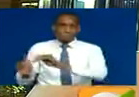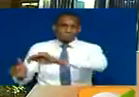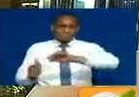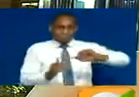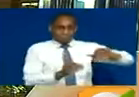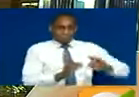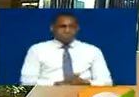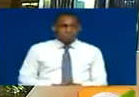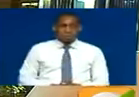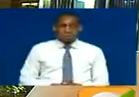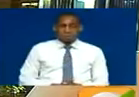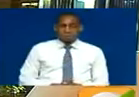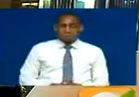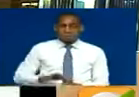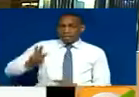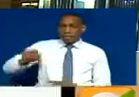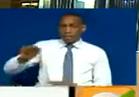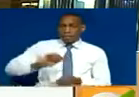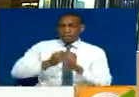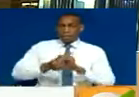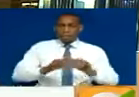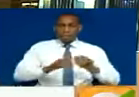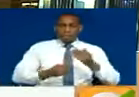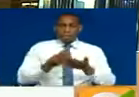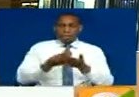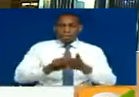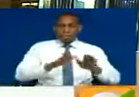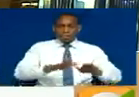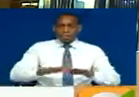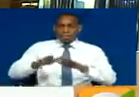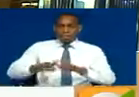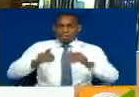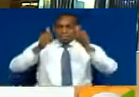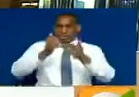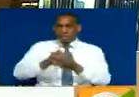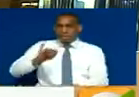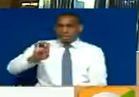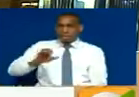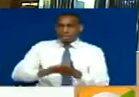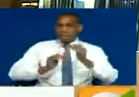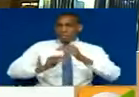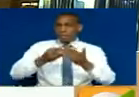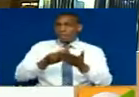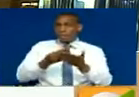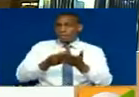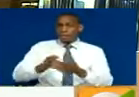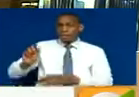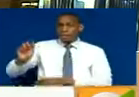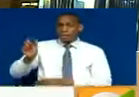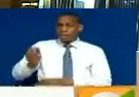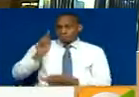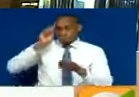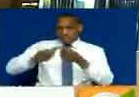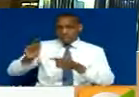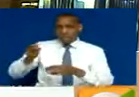Let's talk about members of parliament who have now amended the campaign financing regulations that were gazetted by IEBC, limiting the amount of money presidential